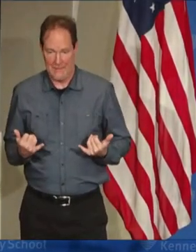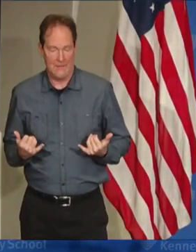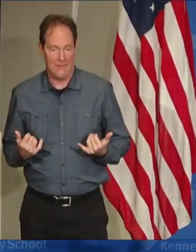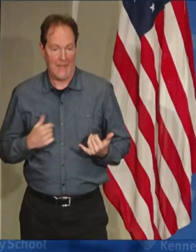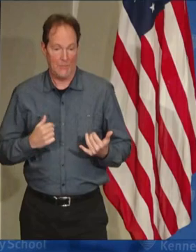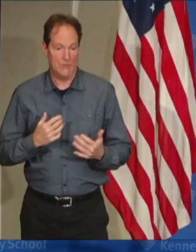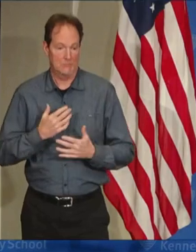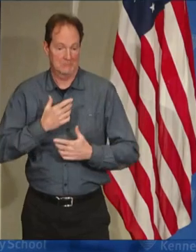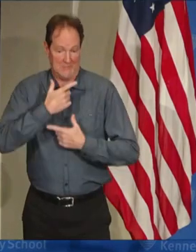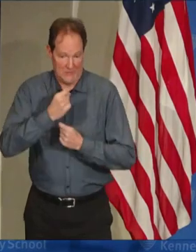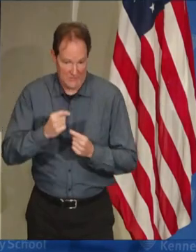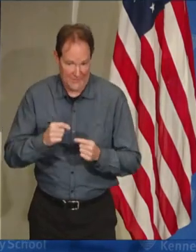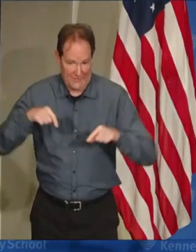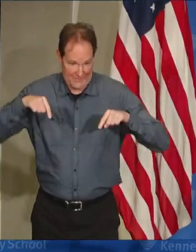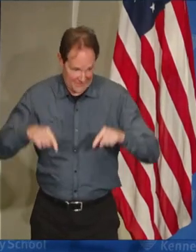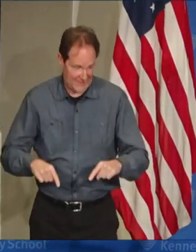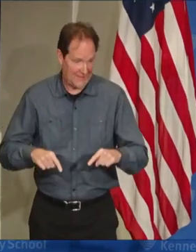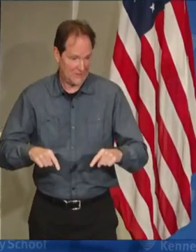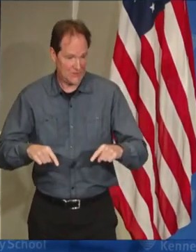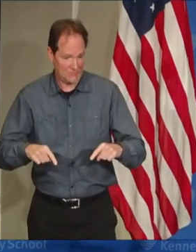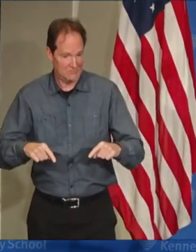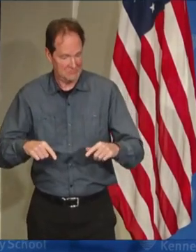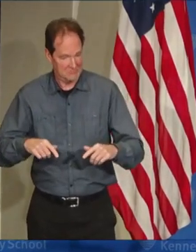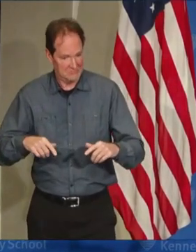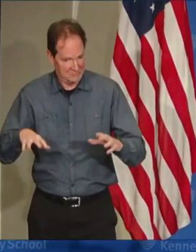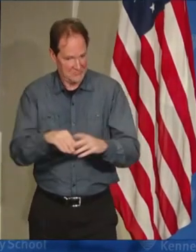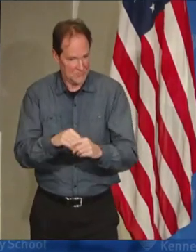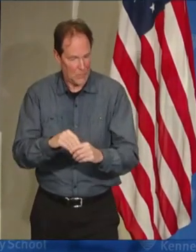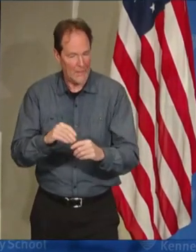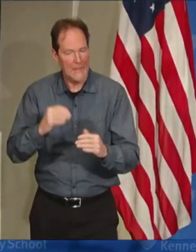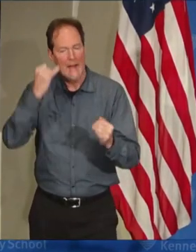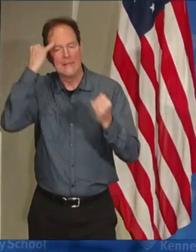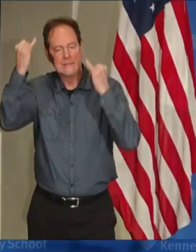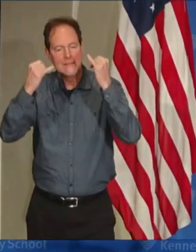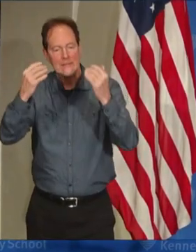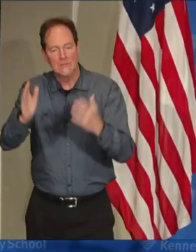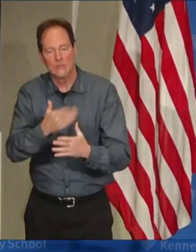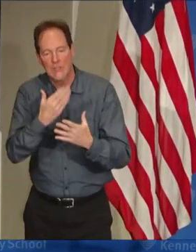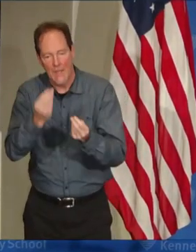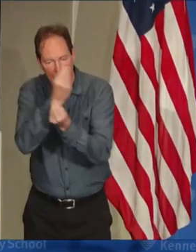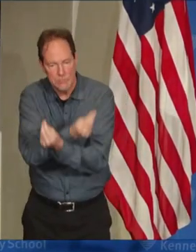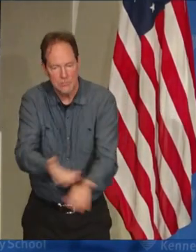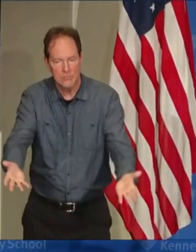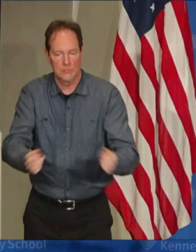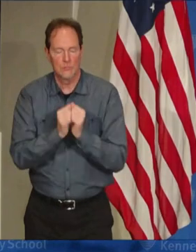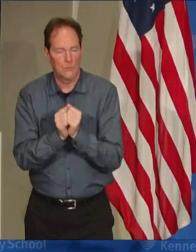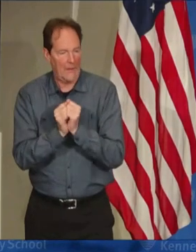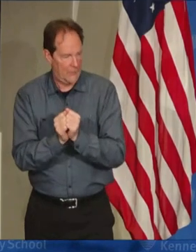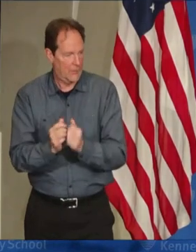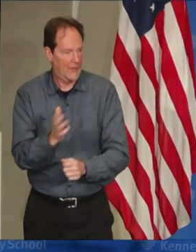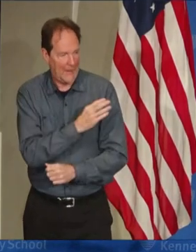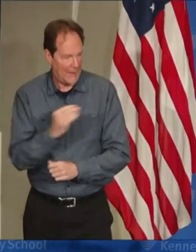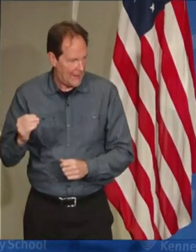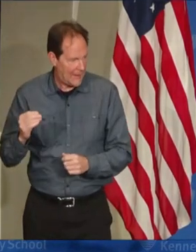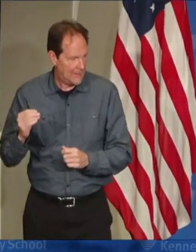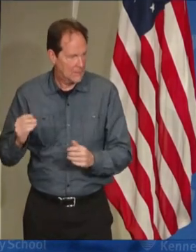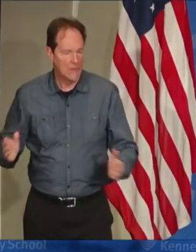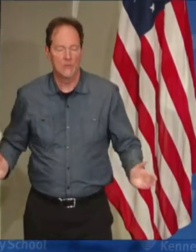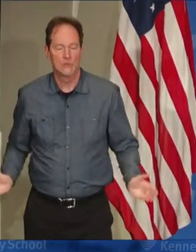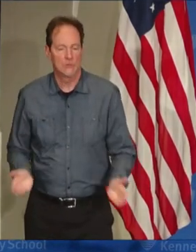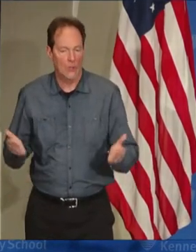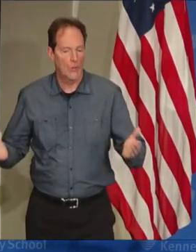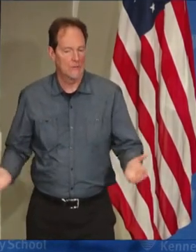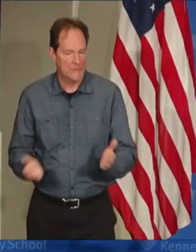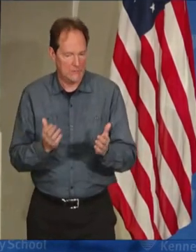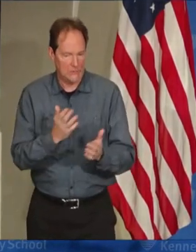interested in doing this is really to share ideas together and to encourage